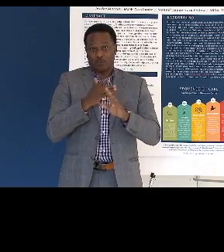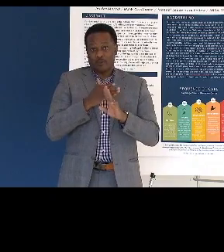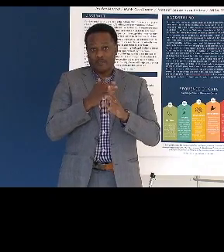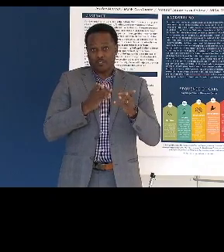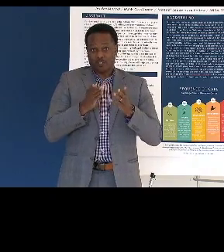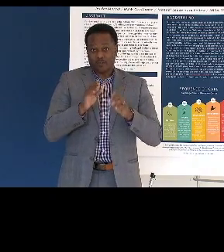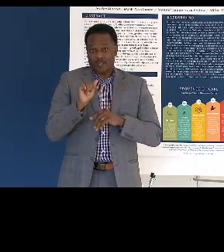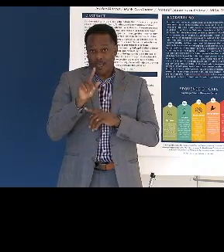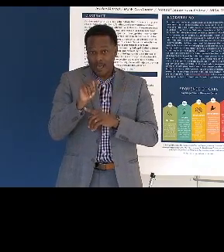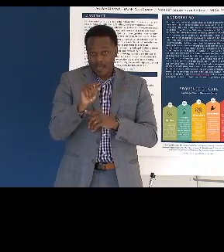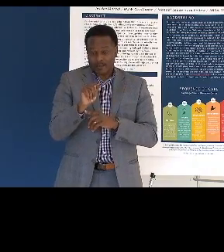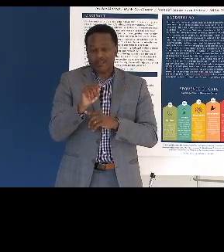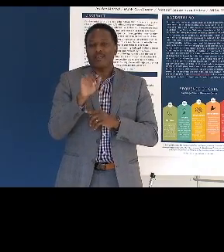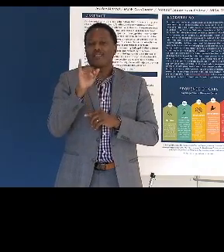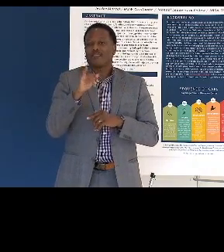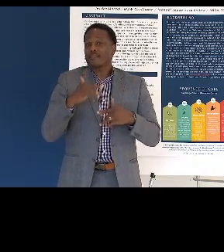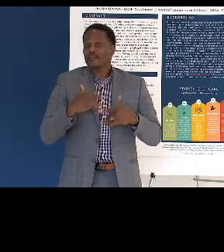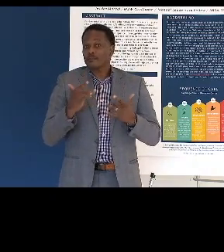Act, which puts